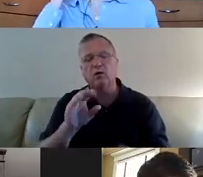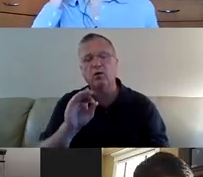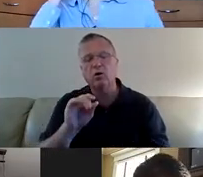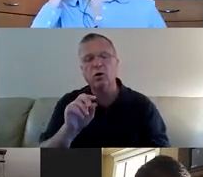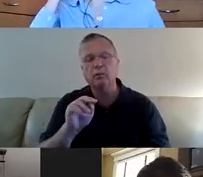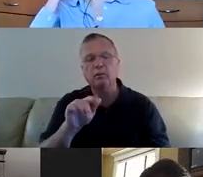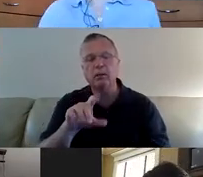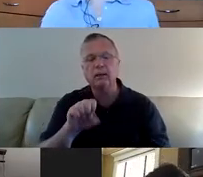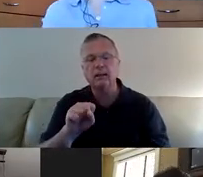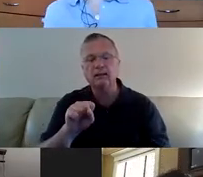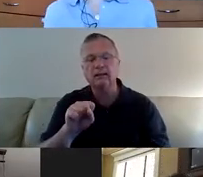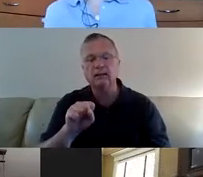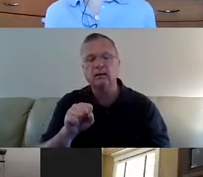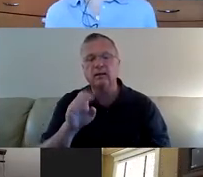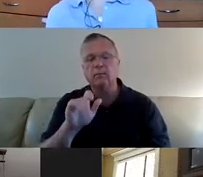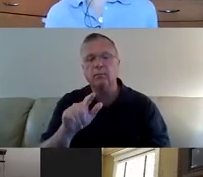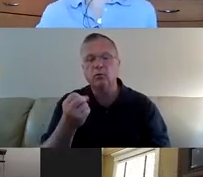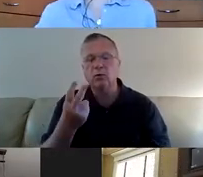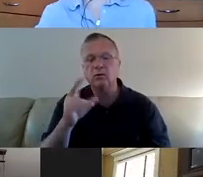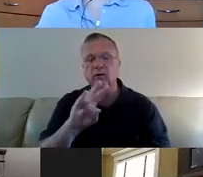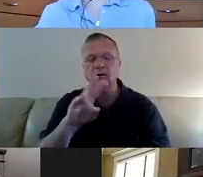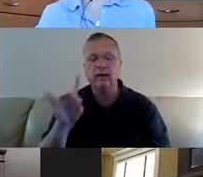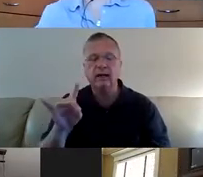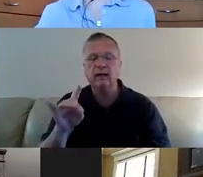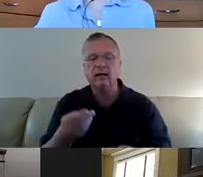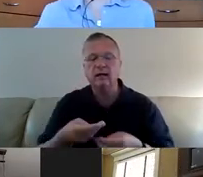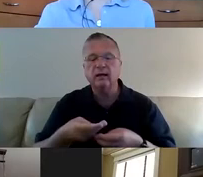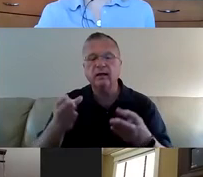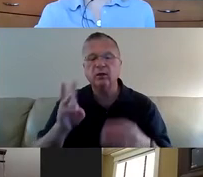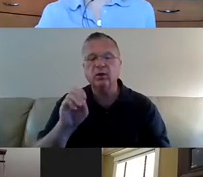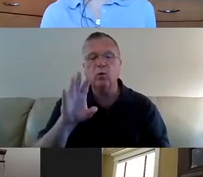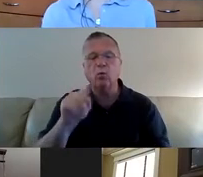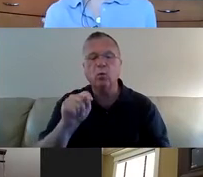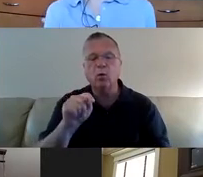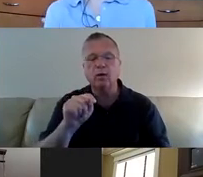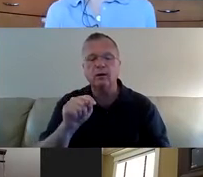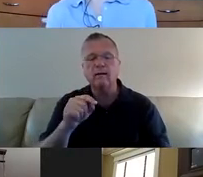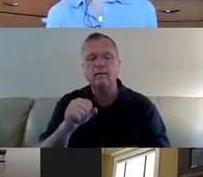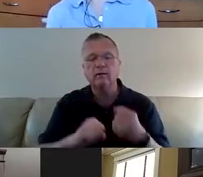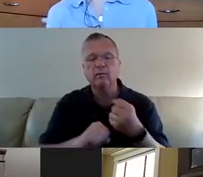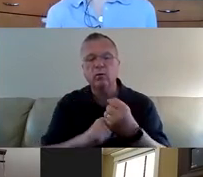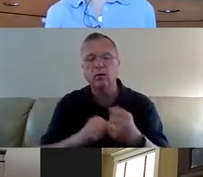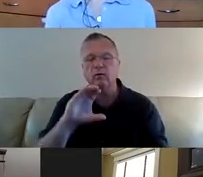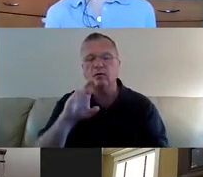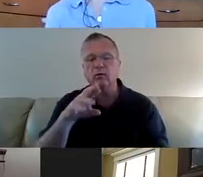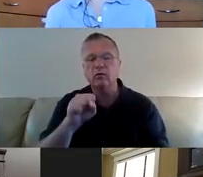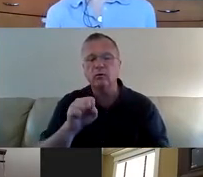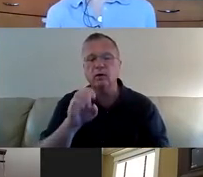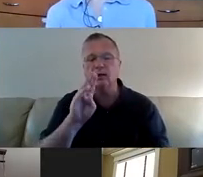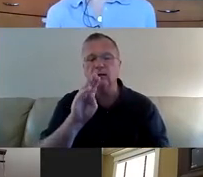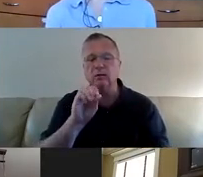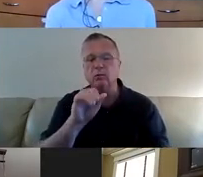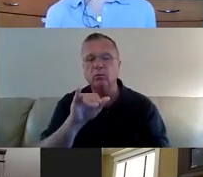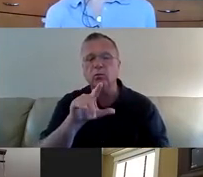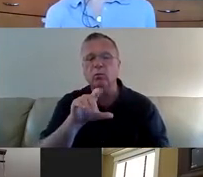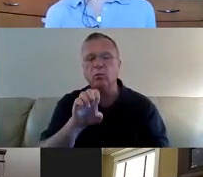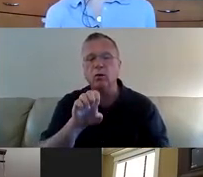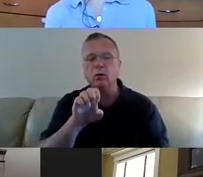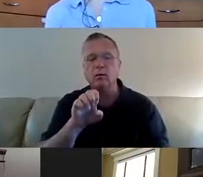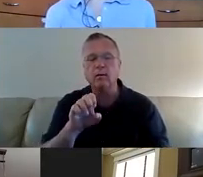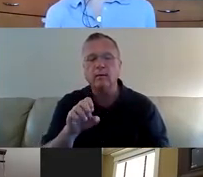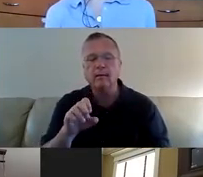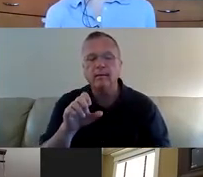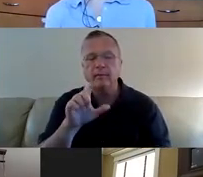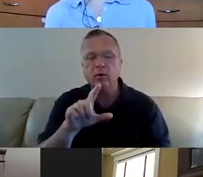1278, resolution authorizing the issuance of a warrant in favor of Chris Boyle Law Enforcement Consulting,